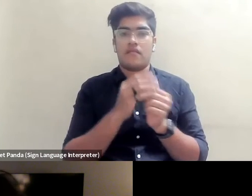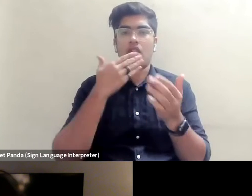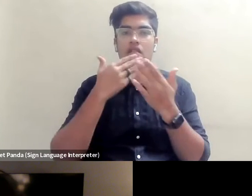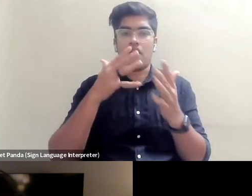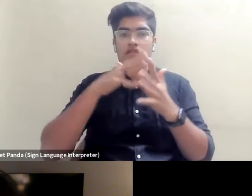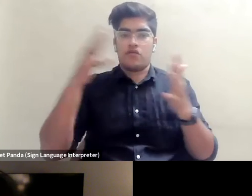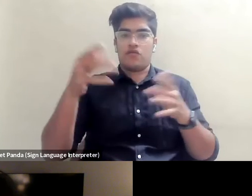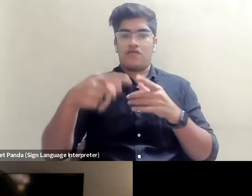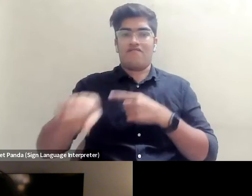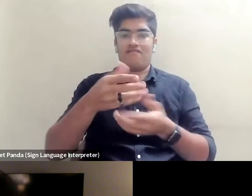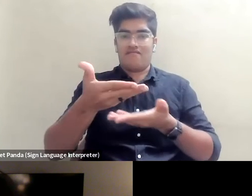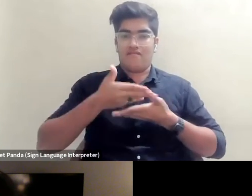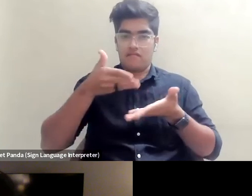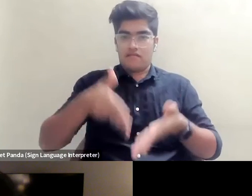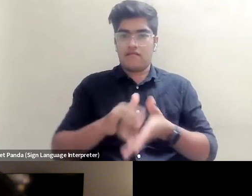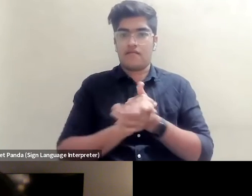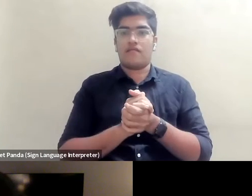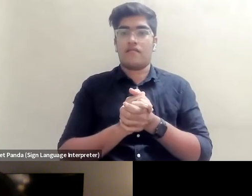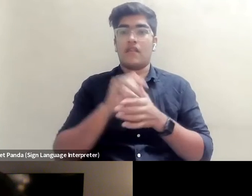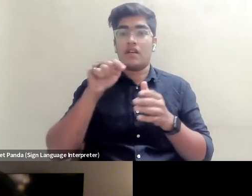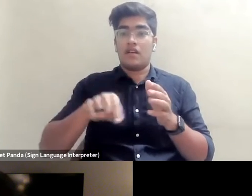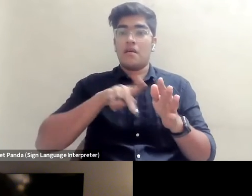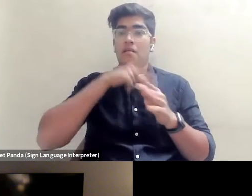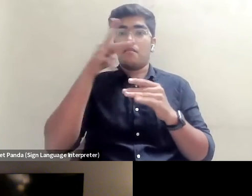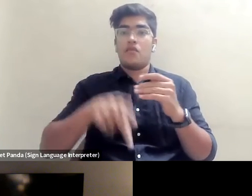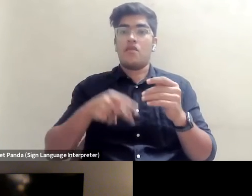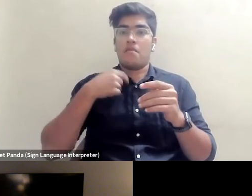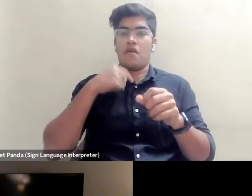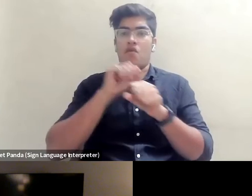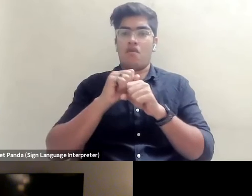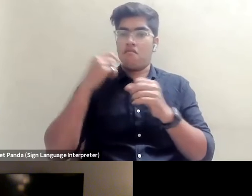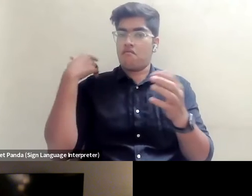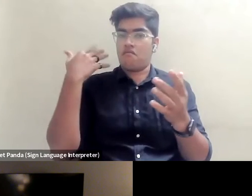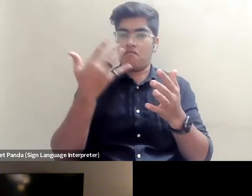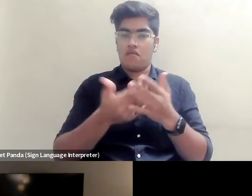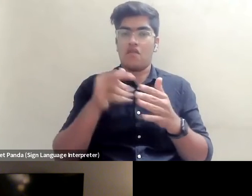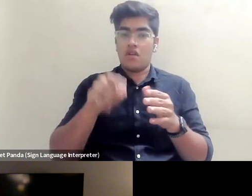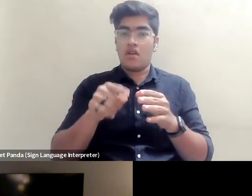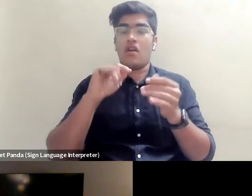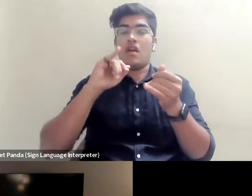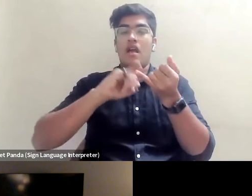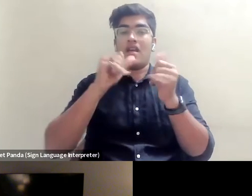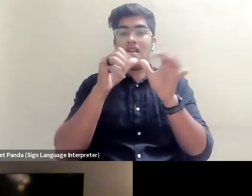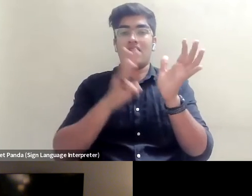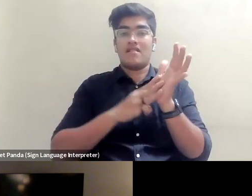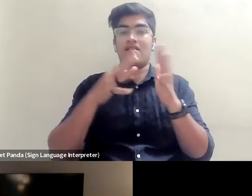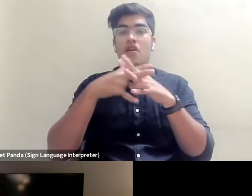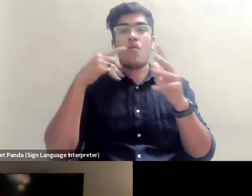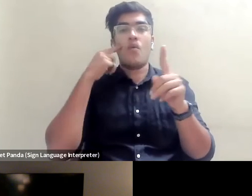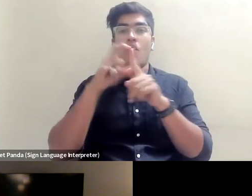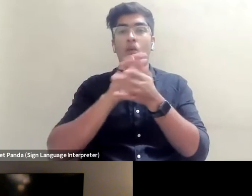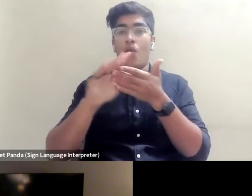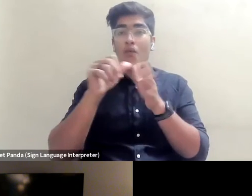having me. This is a project that I've been working on even before the Samvidhaan Fellowship sort of came